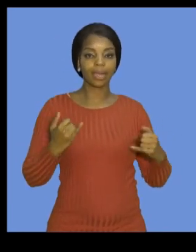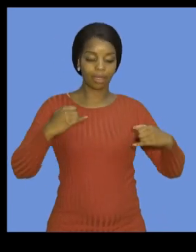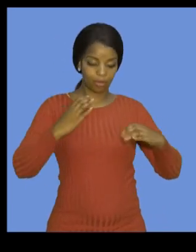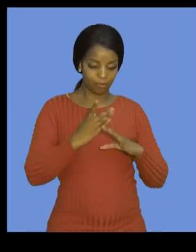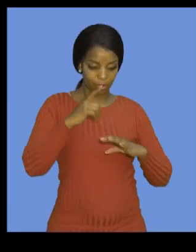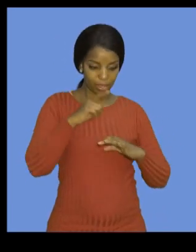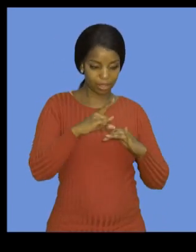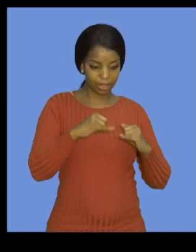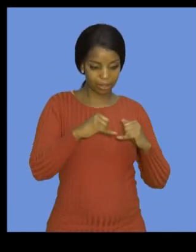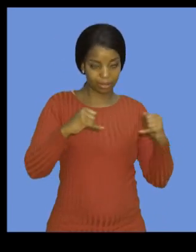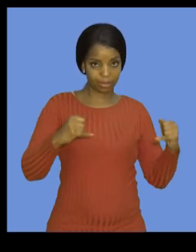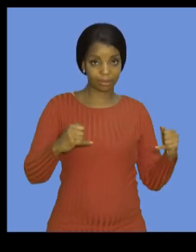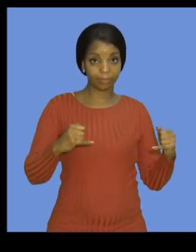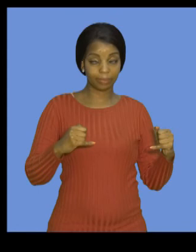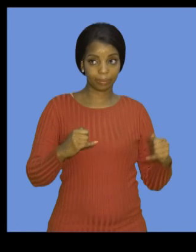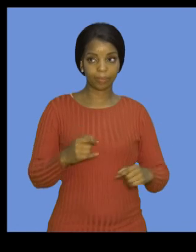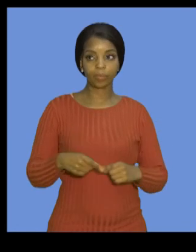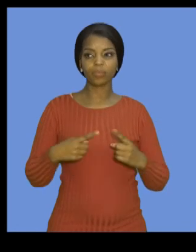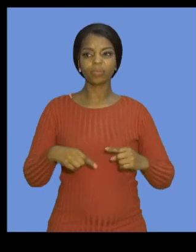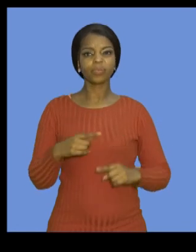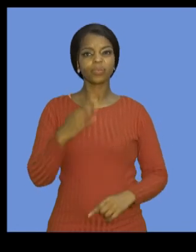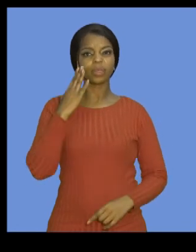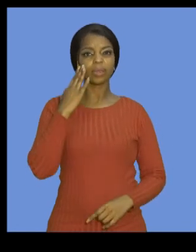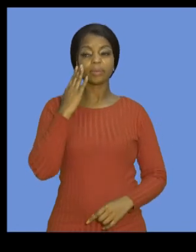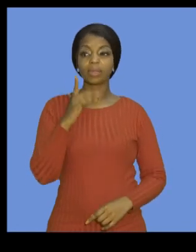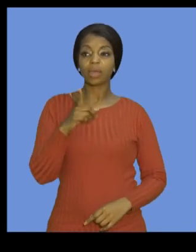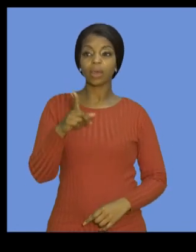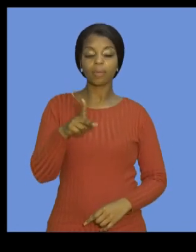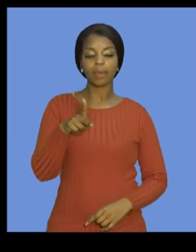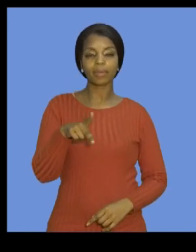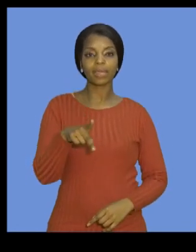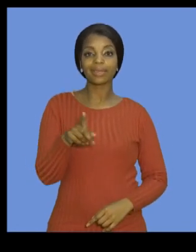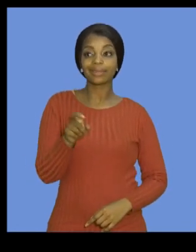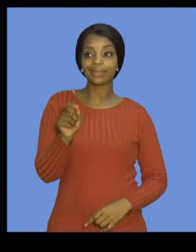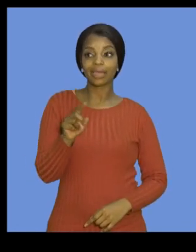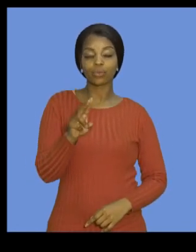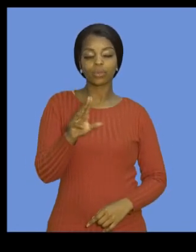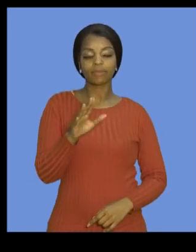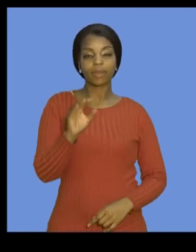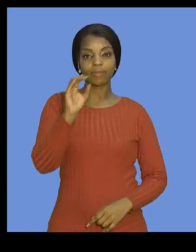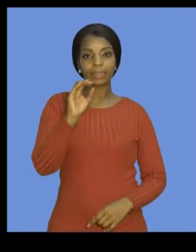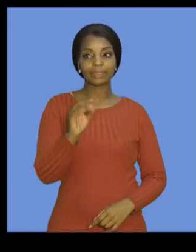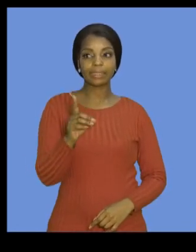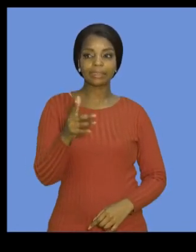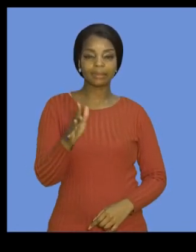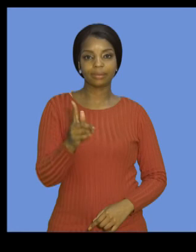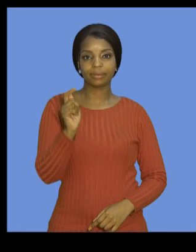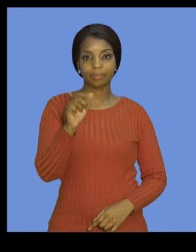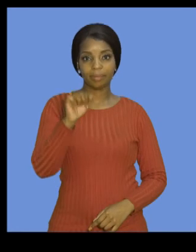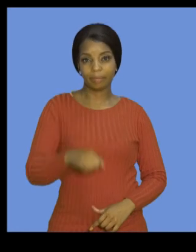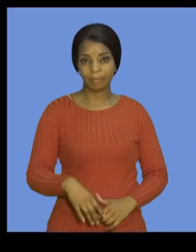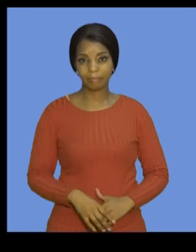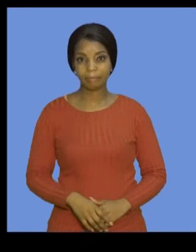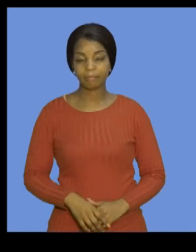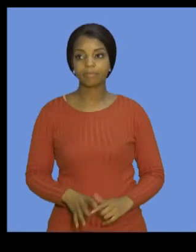price was that, right? But we know that she actually paid 25% of that. What would then the